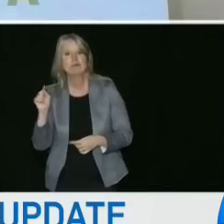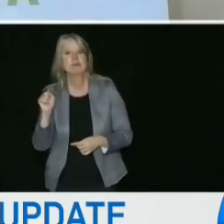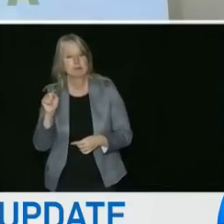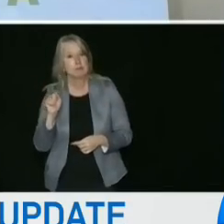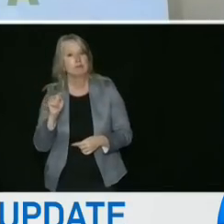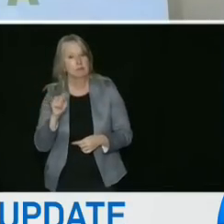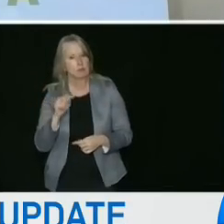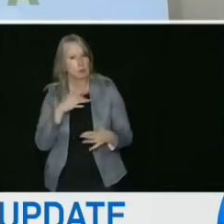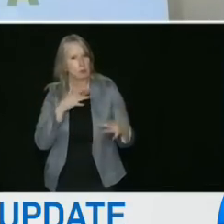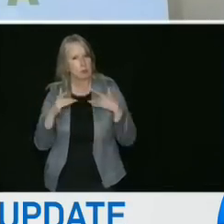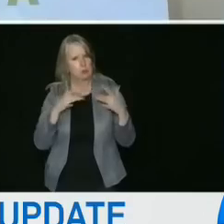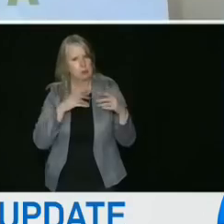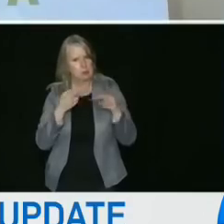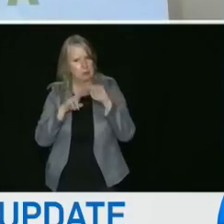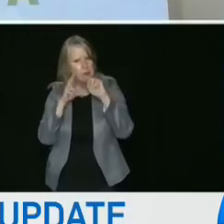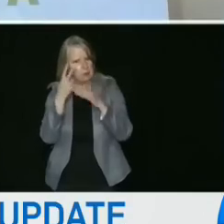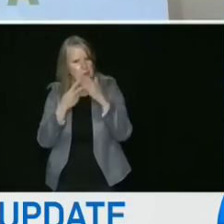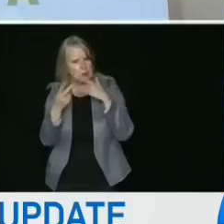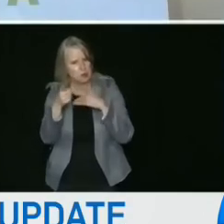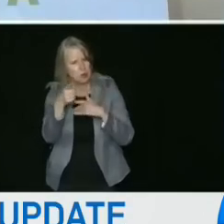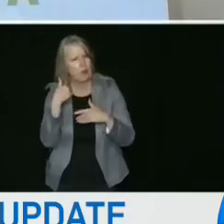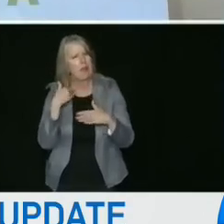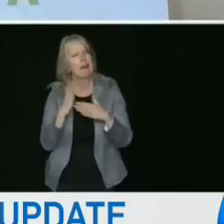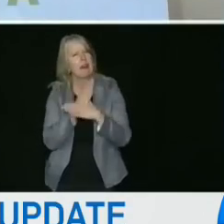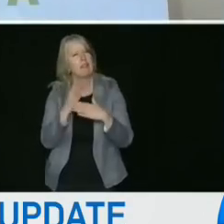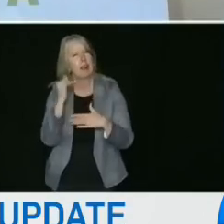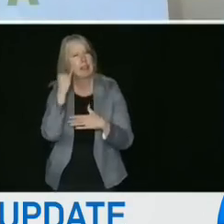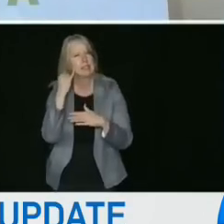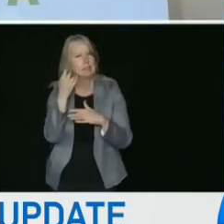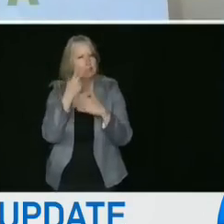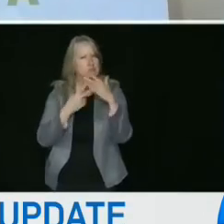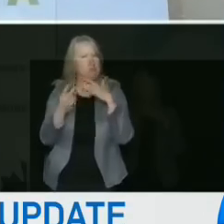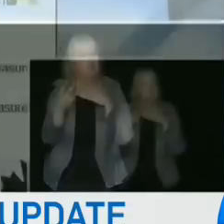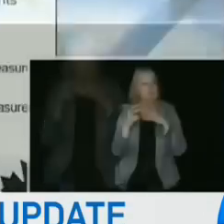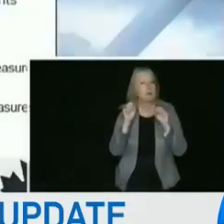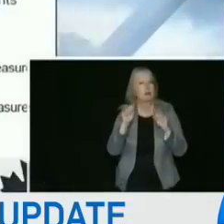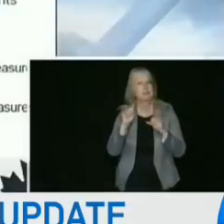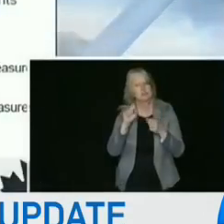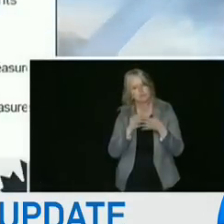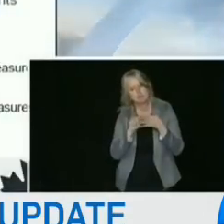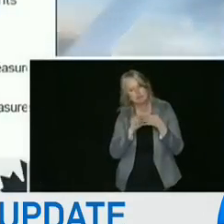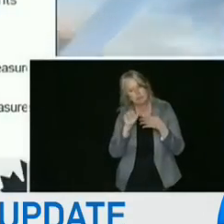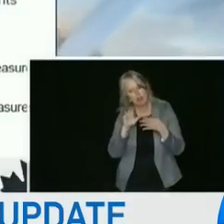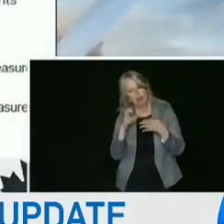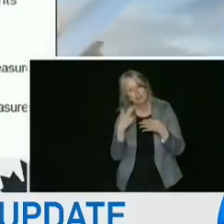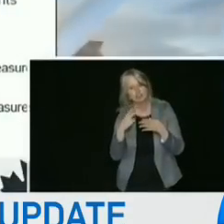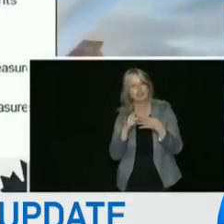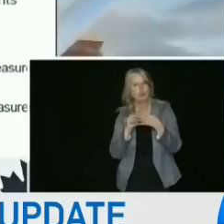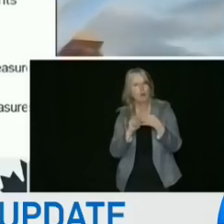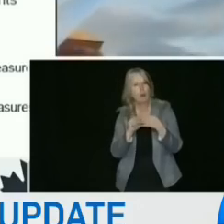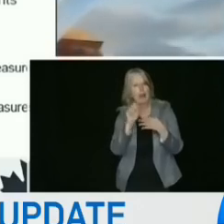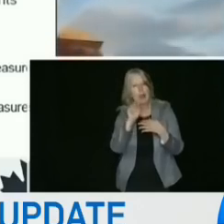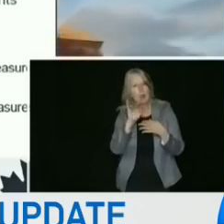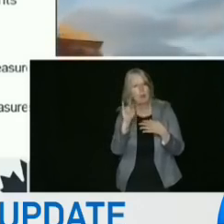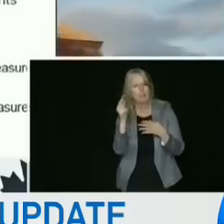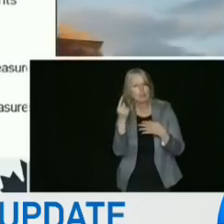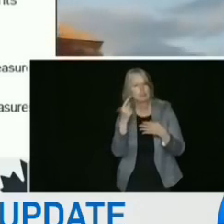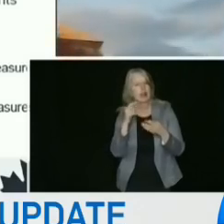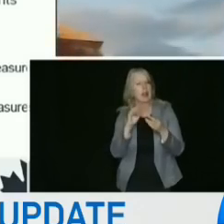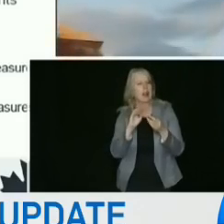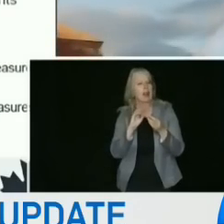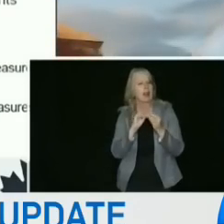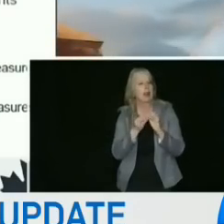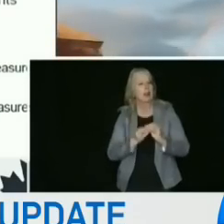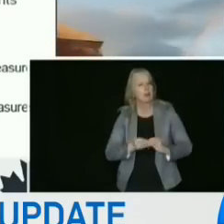idea of the average number of cases that we might have in March 1st or April 1st with that orange curve? And if you also